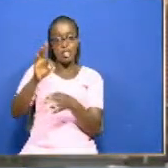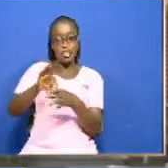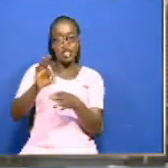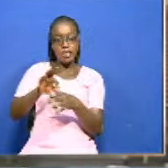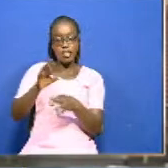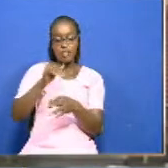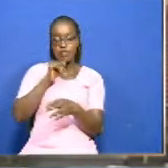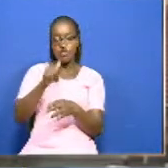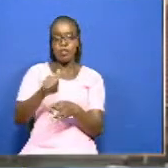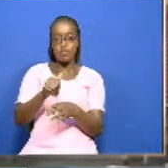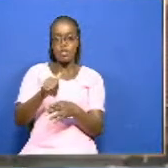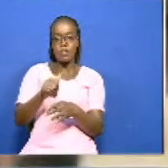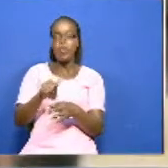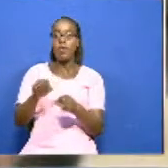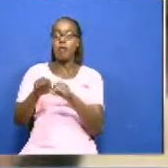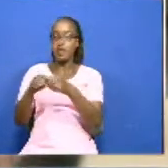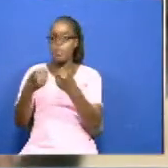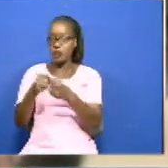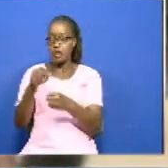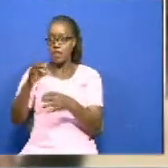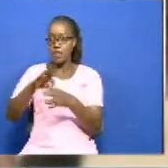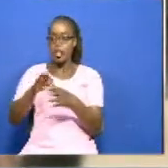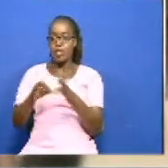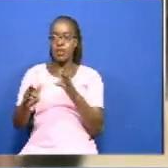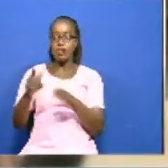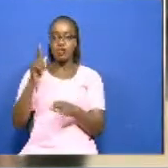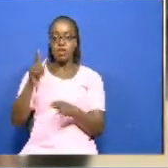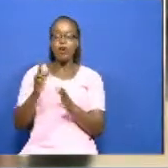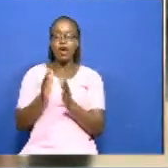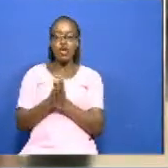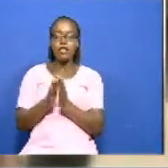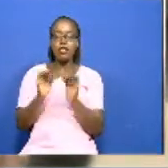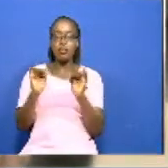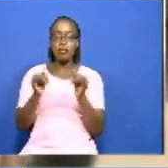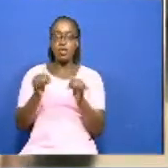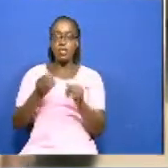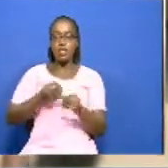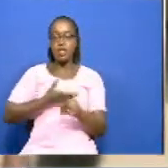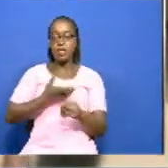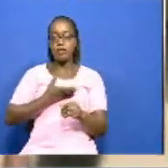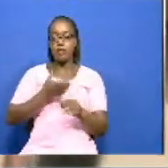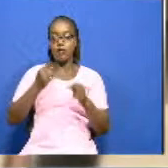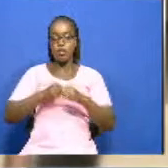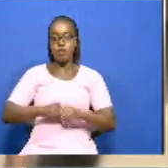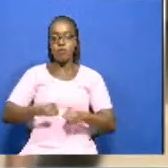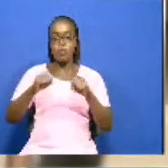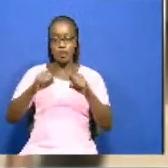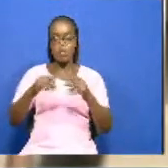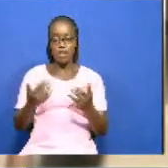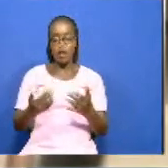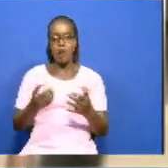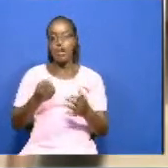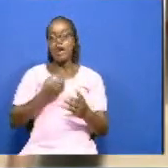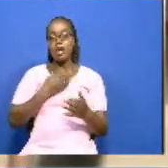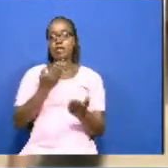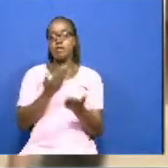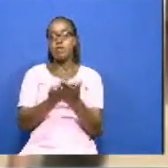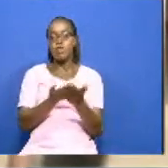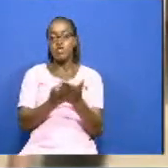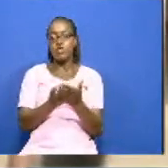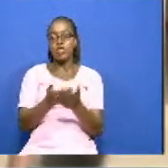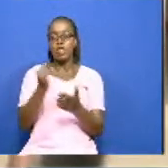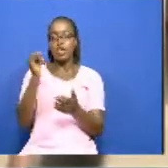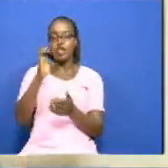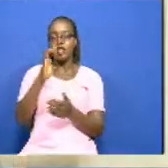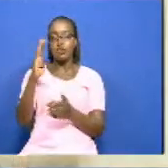to the violation of elections laws. This as the Media Council of Kenya boss David Omoyo now says the council will petition the Independent